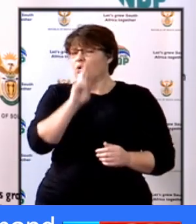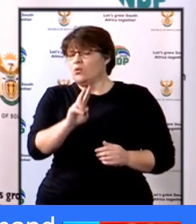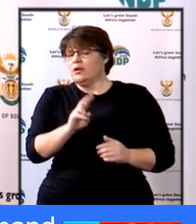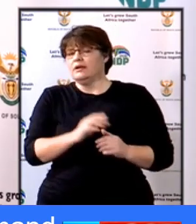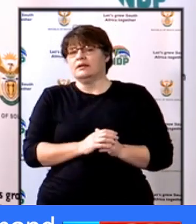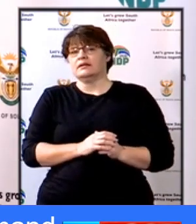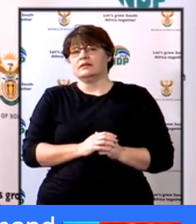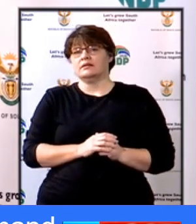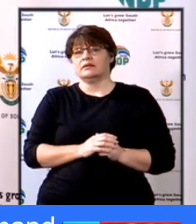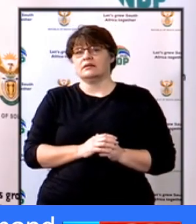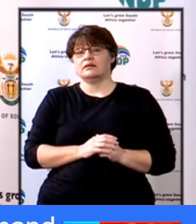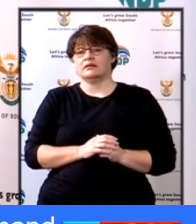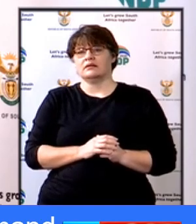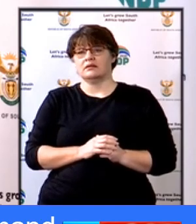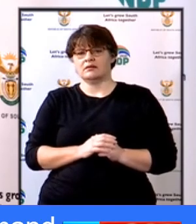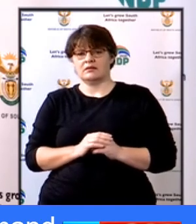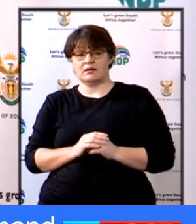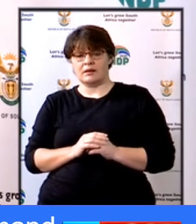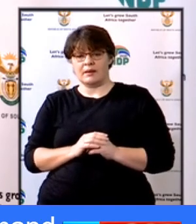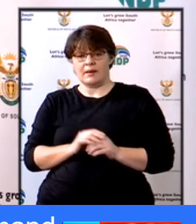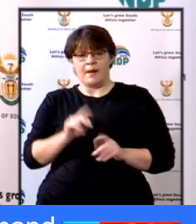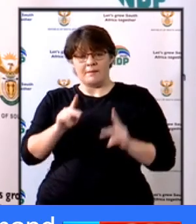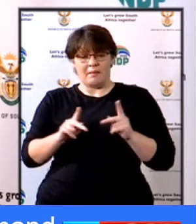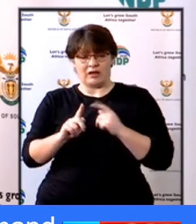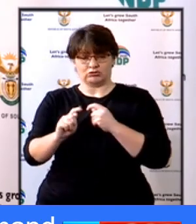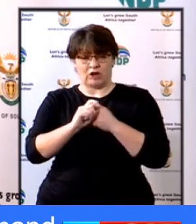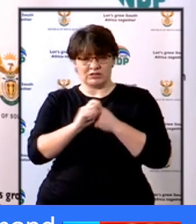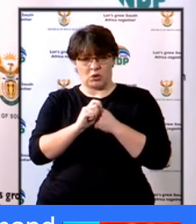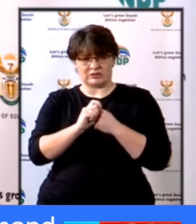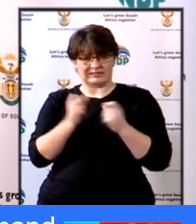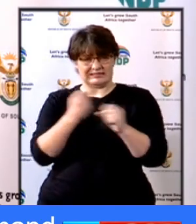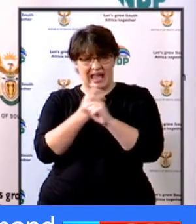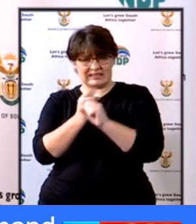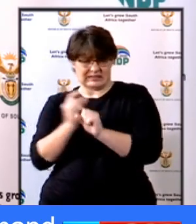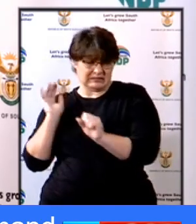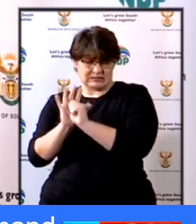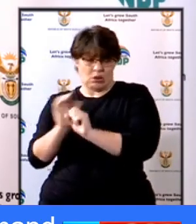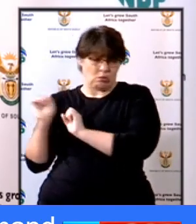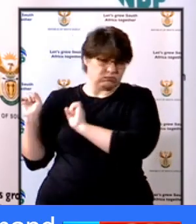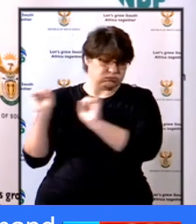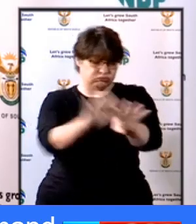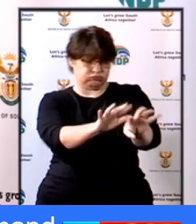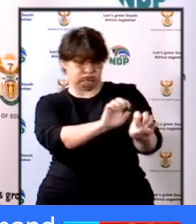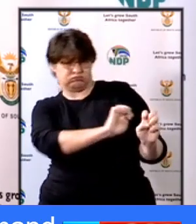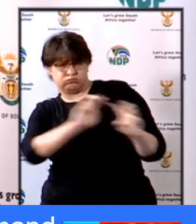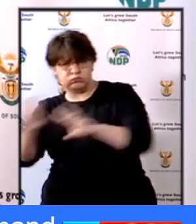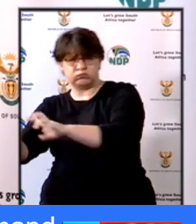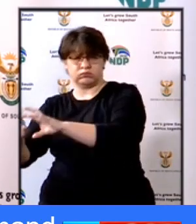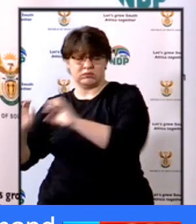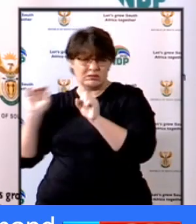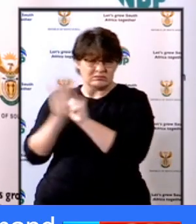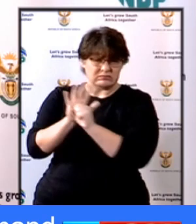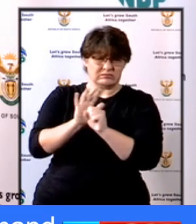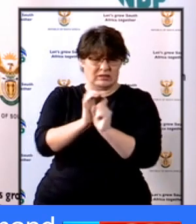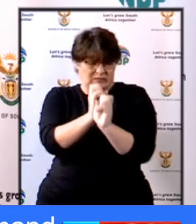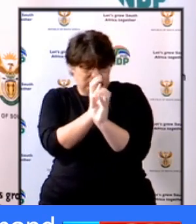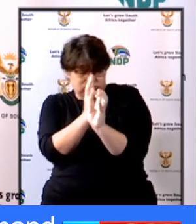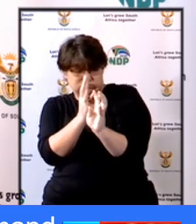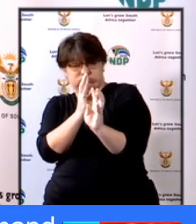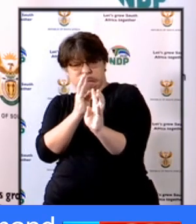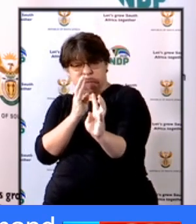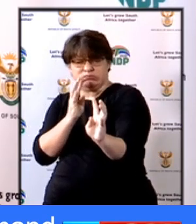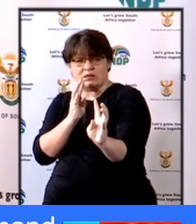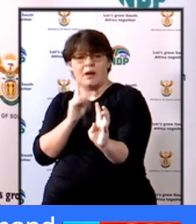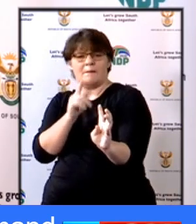avoid so much pressure on the public transport system during the rush hour that people are crammed together and they